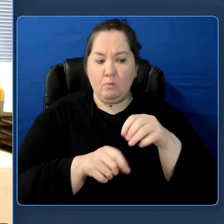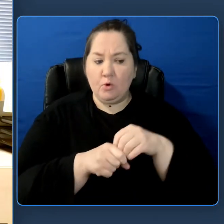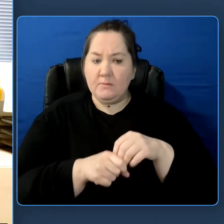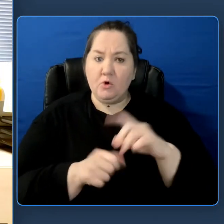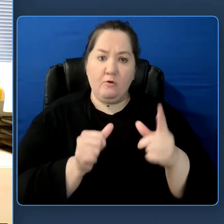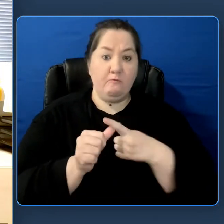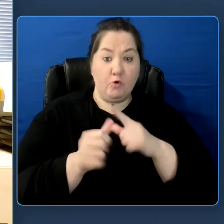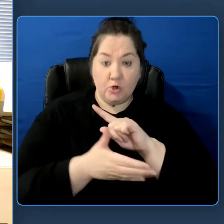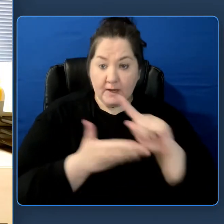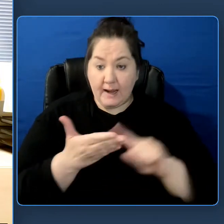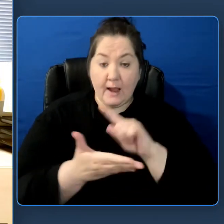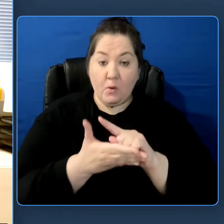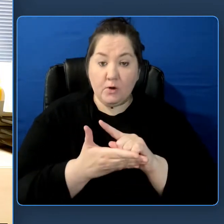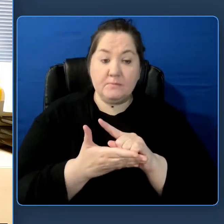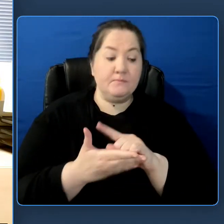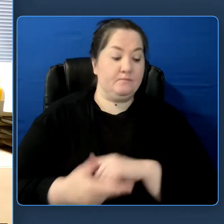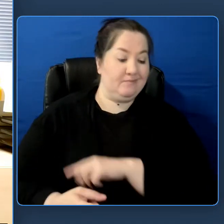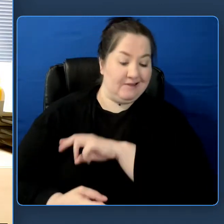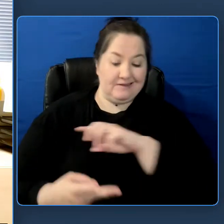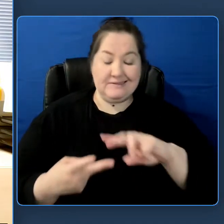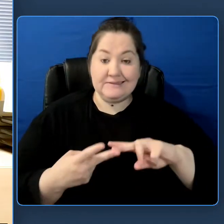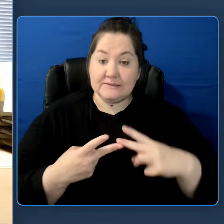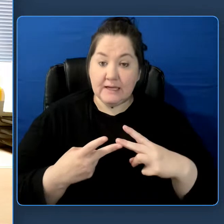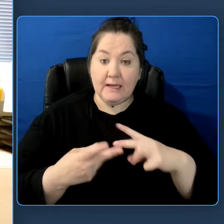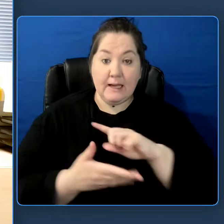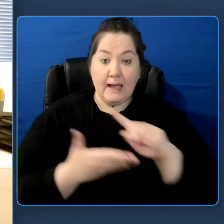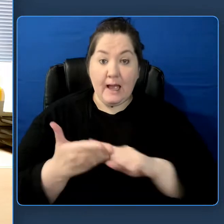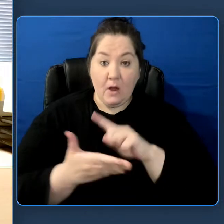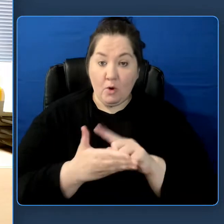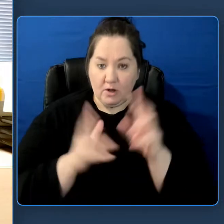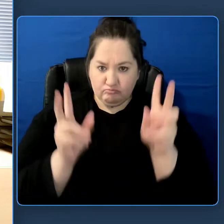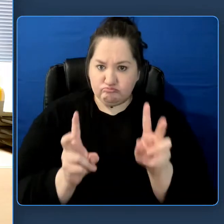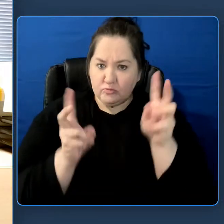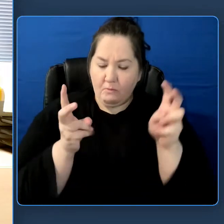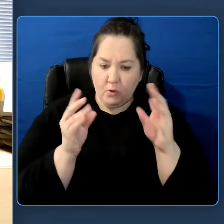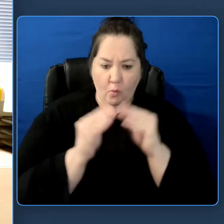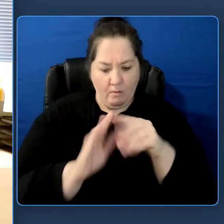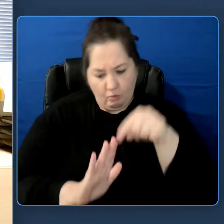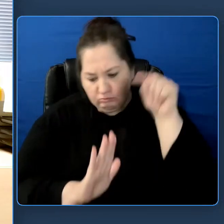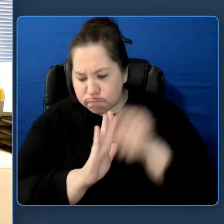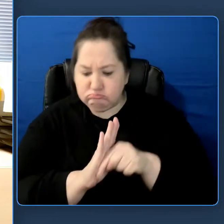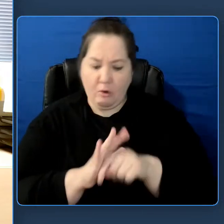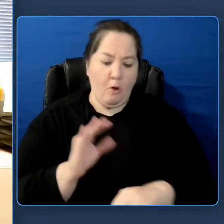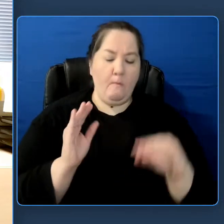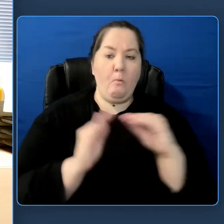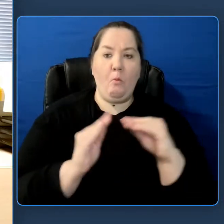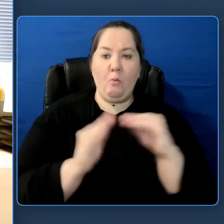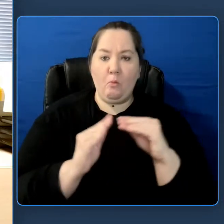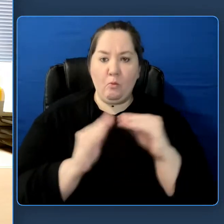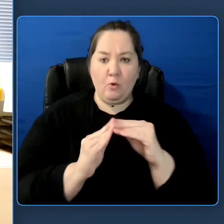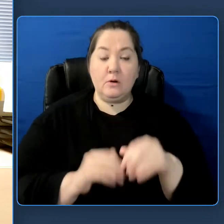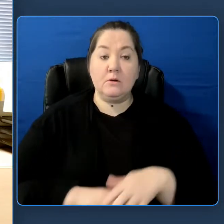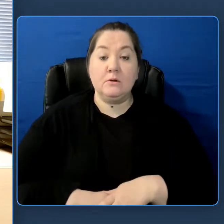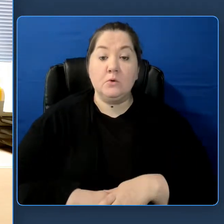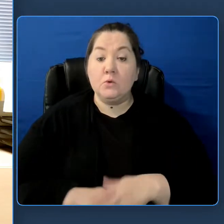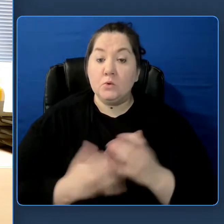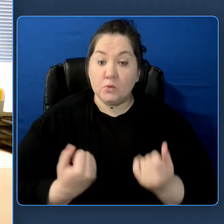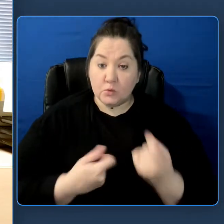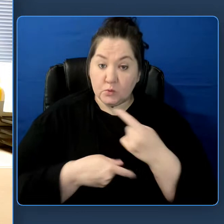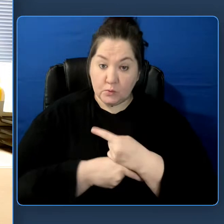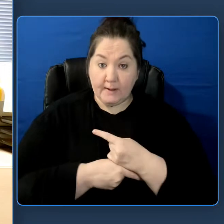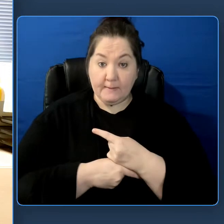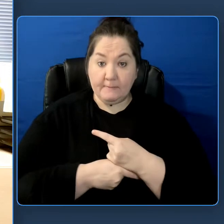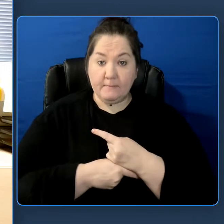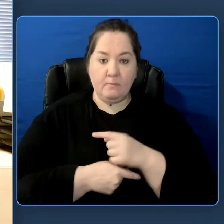into our first hour. The second hour, we pick a topic that we want to spend more time on. And today we're going to be